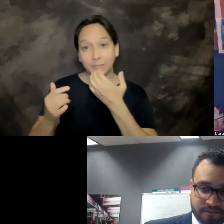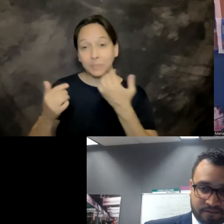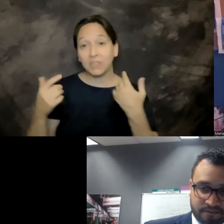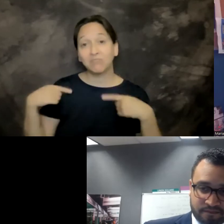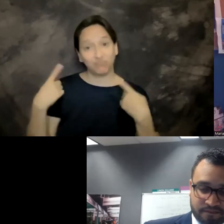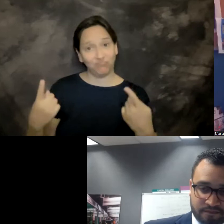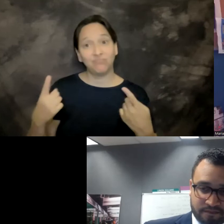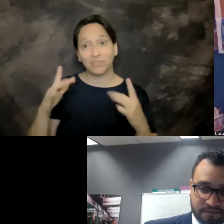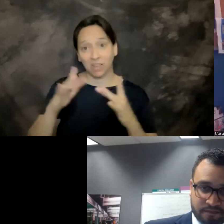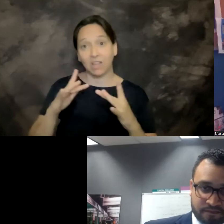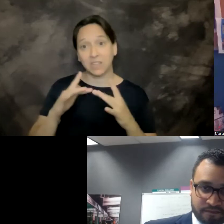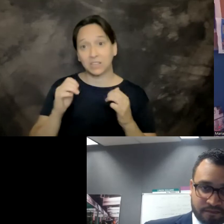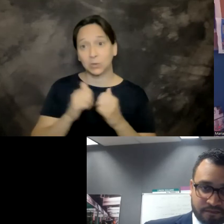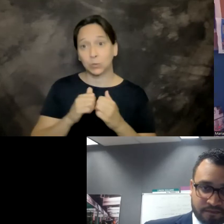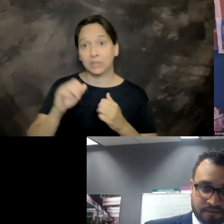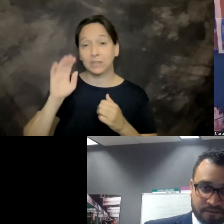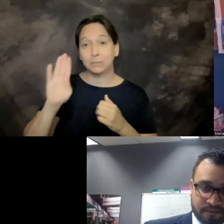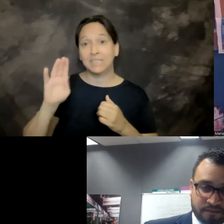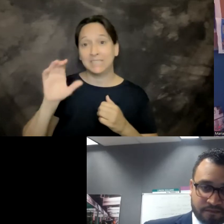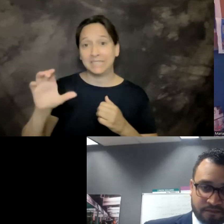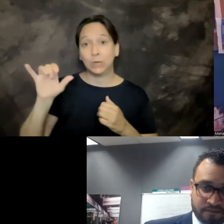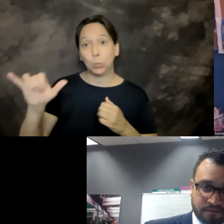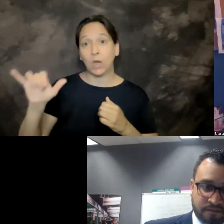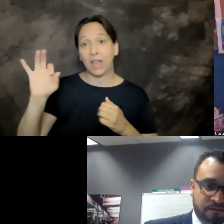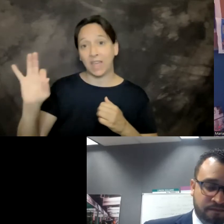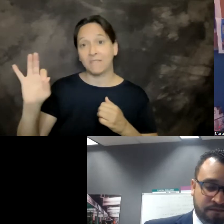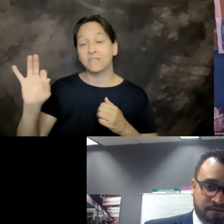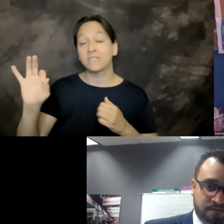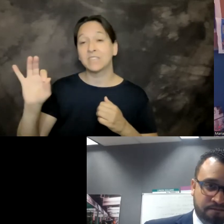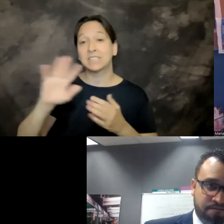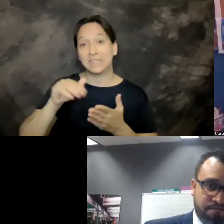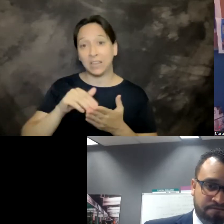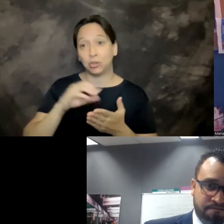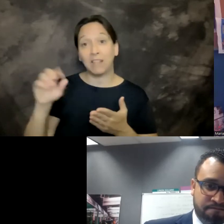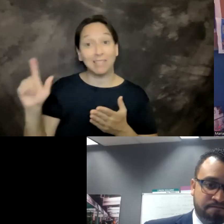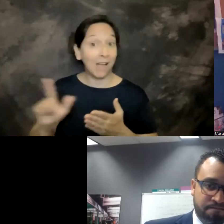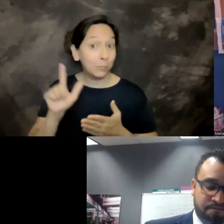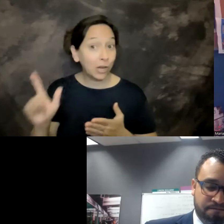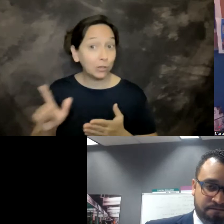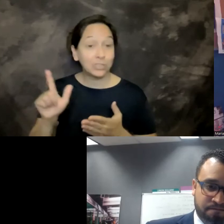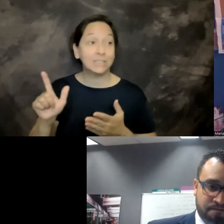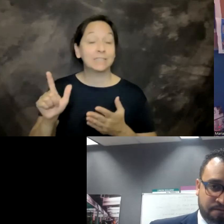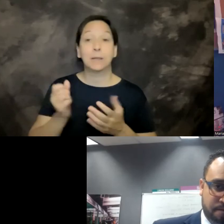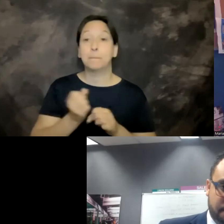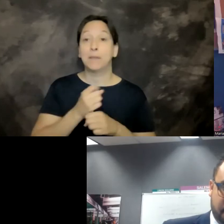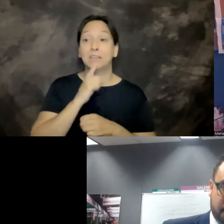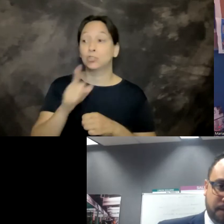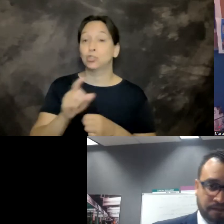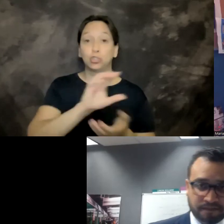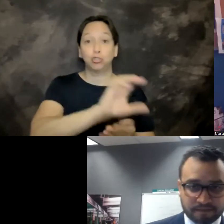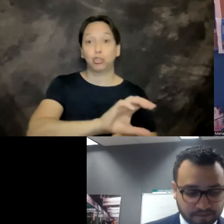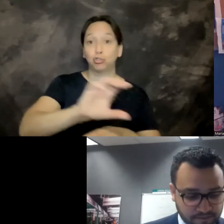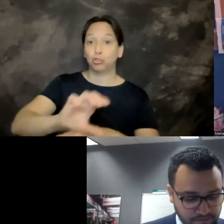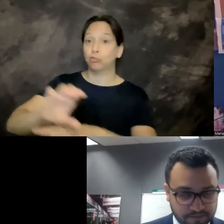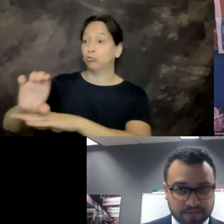contact with different BCYF centers and libraries, if I'm not mistaken, if somebody can step in there to ensure that those different locations